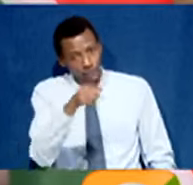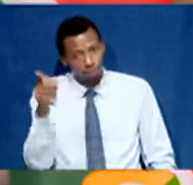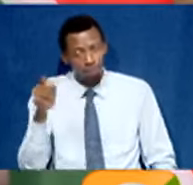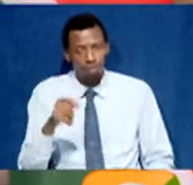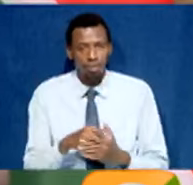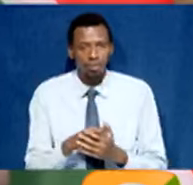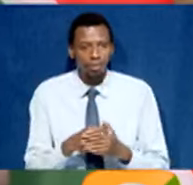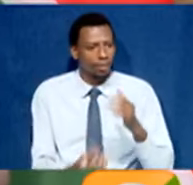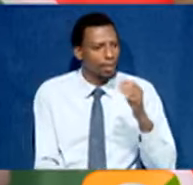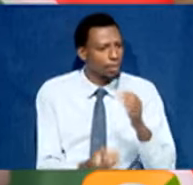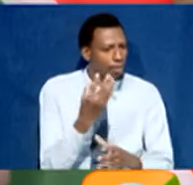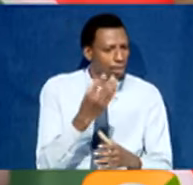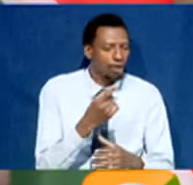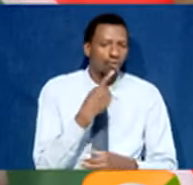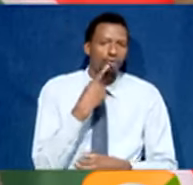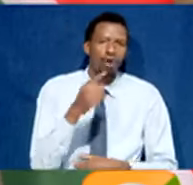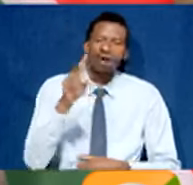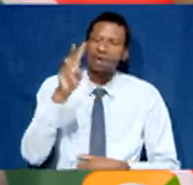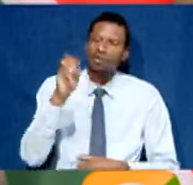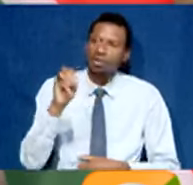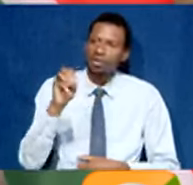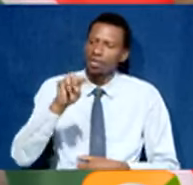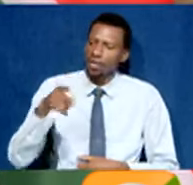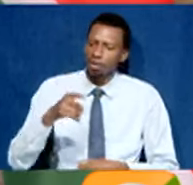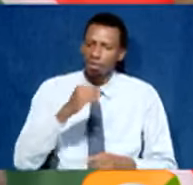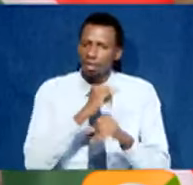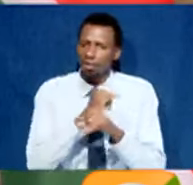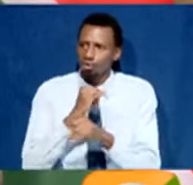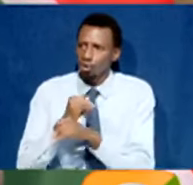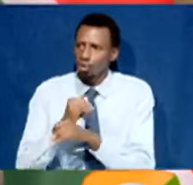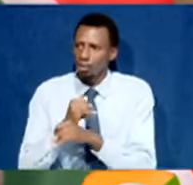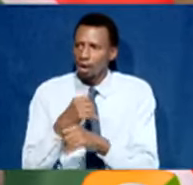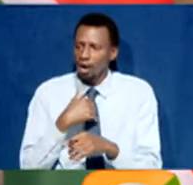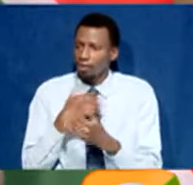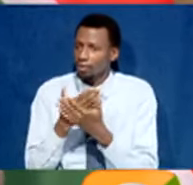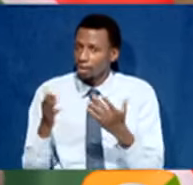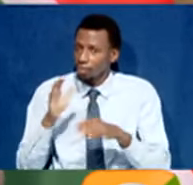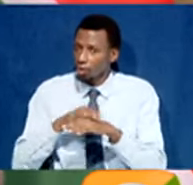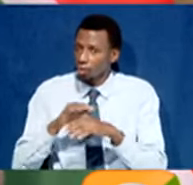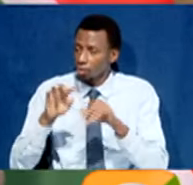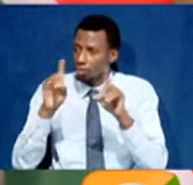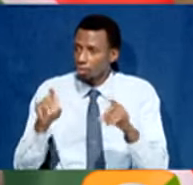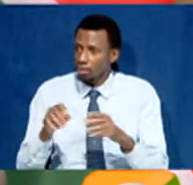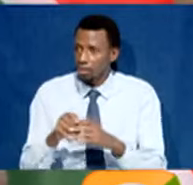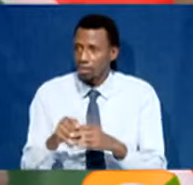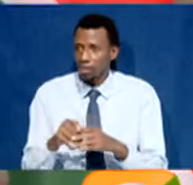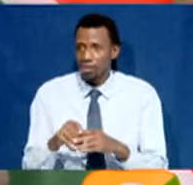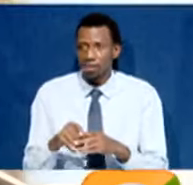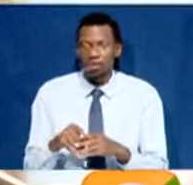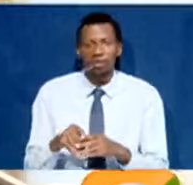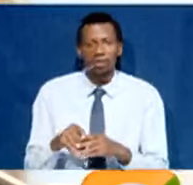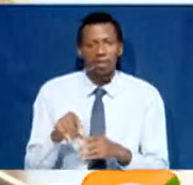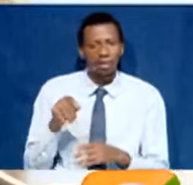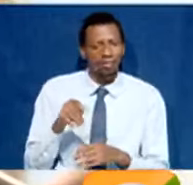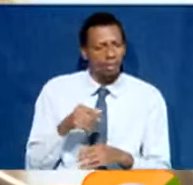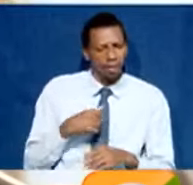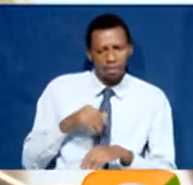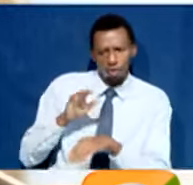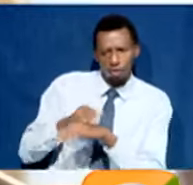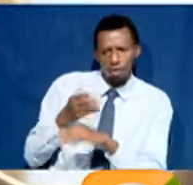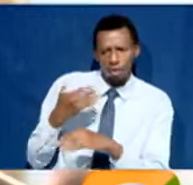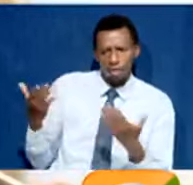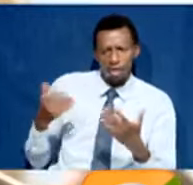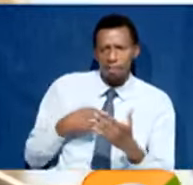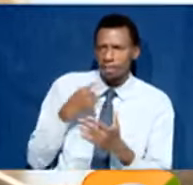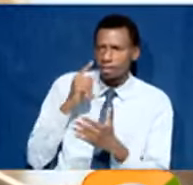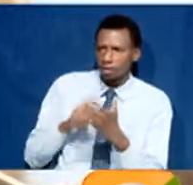creating 120,000 jobs register anything good? It is a good thing, but I'm asking you about making public sure participation that an